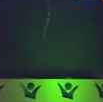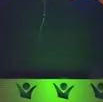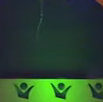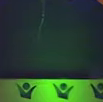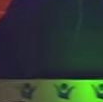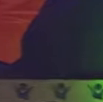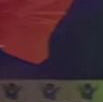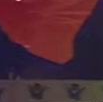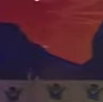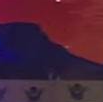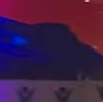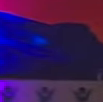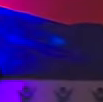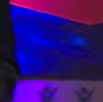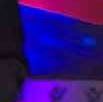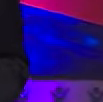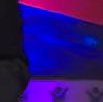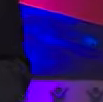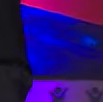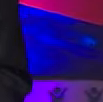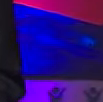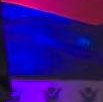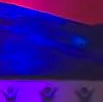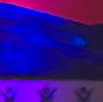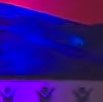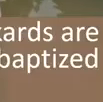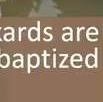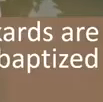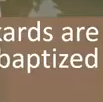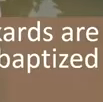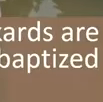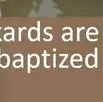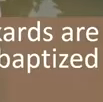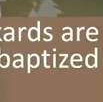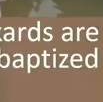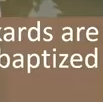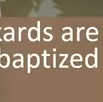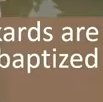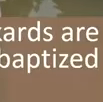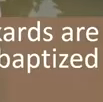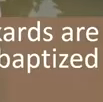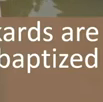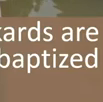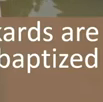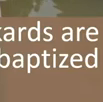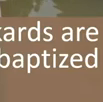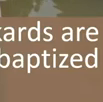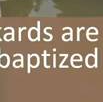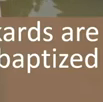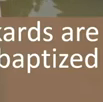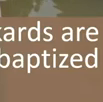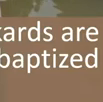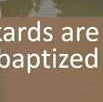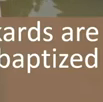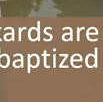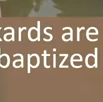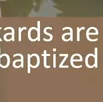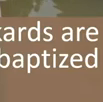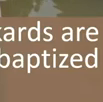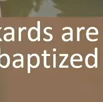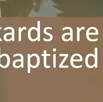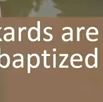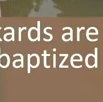with drunkards. Now, here in Eldoret, there's 128